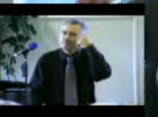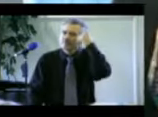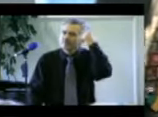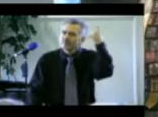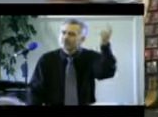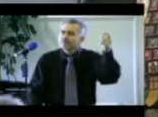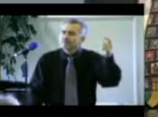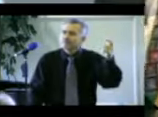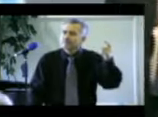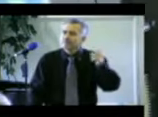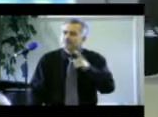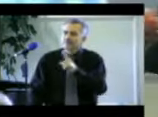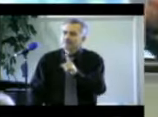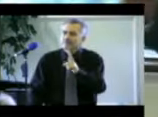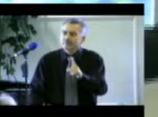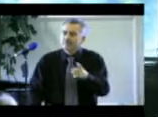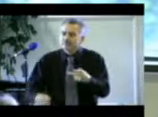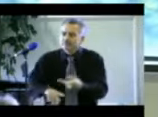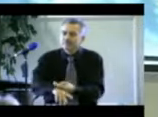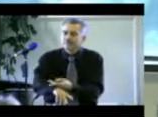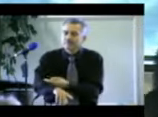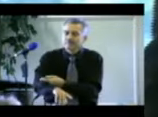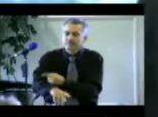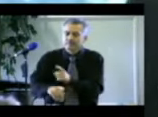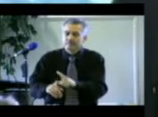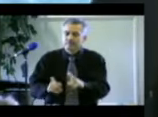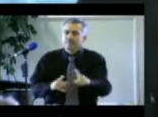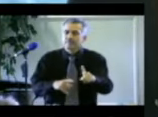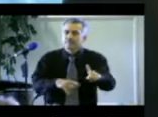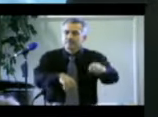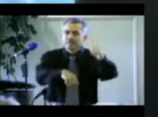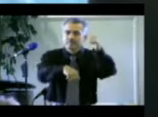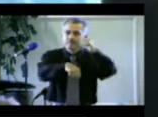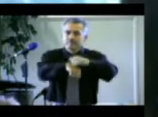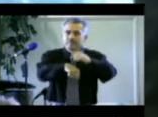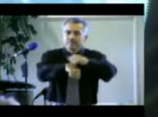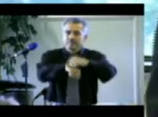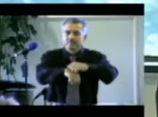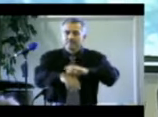And he goes out and he takes the sheep into the wilderness to the mountain of God, Mount Horeb.